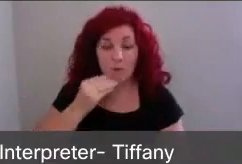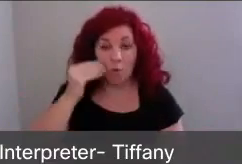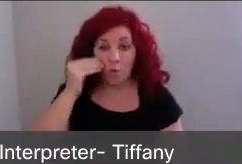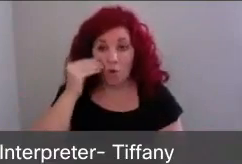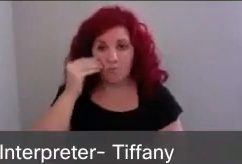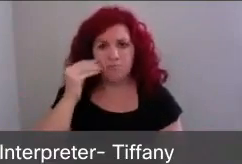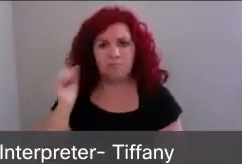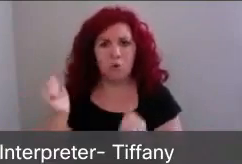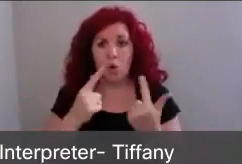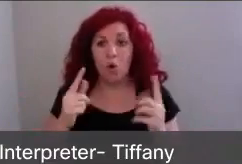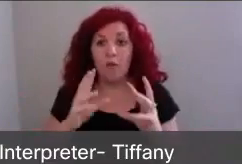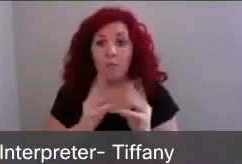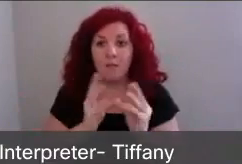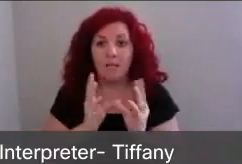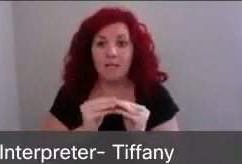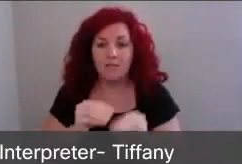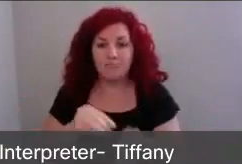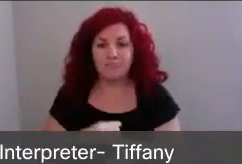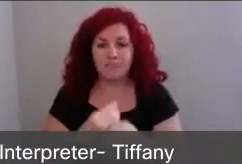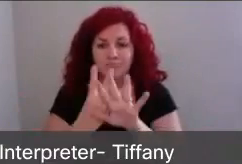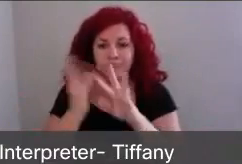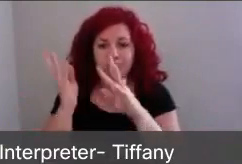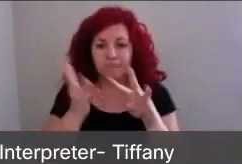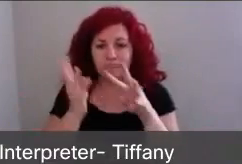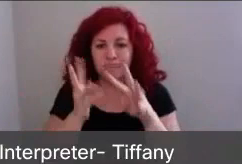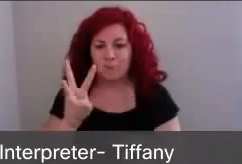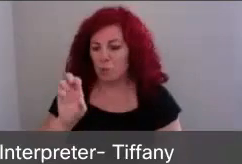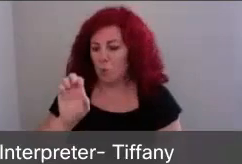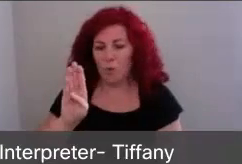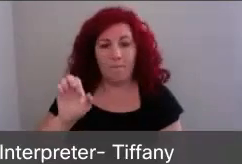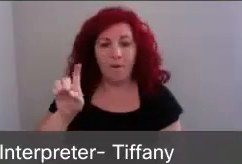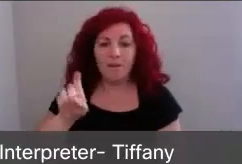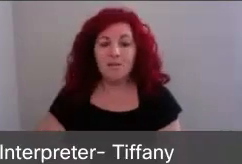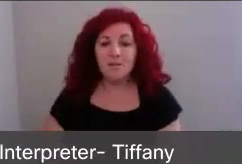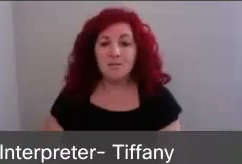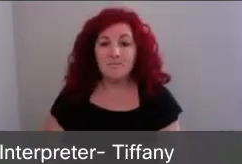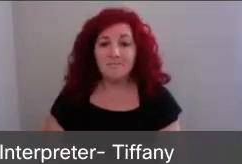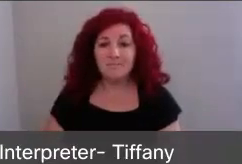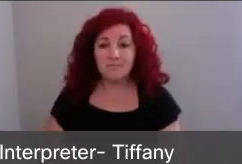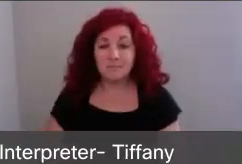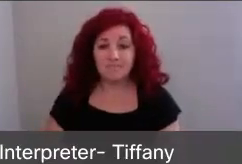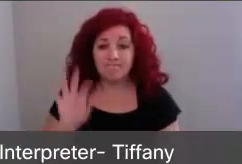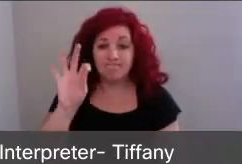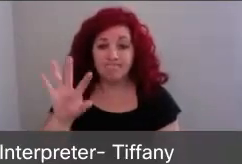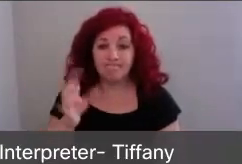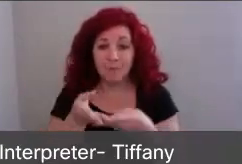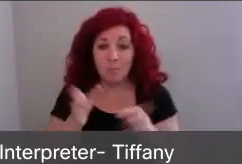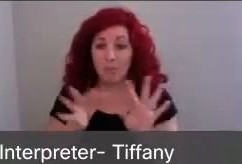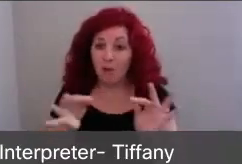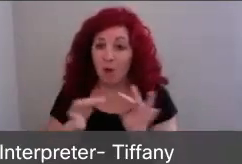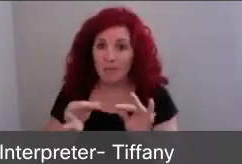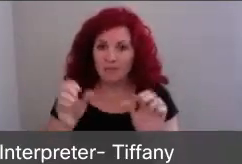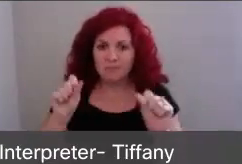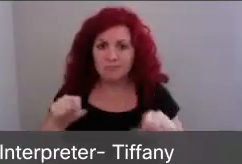each of these meetings is being streamed through WebEx. Please note that if you would like to make a public comment, you may do